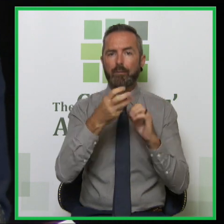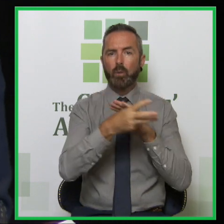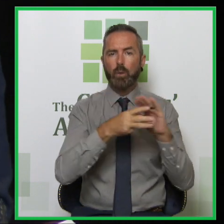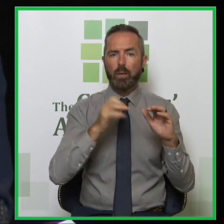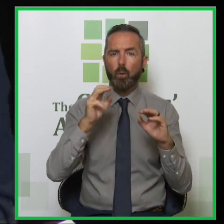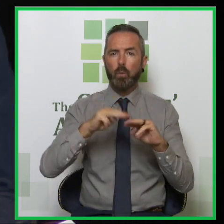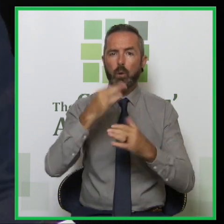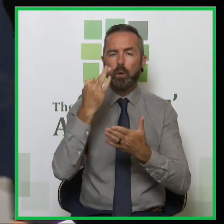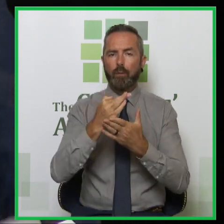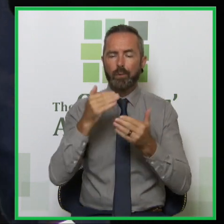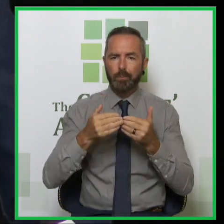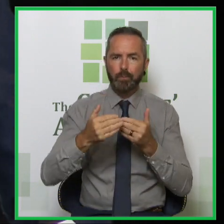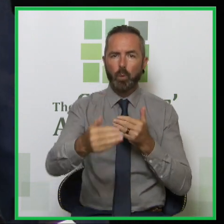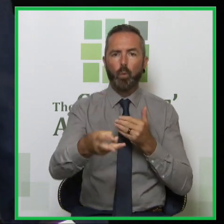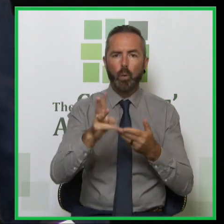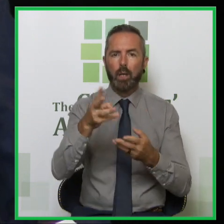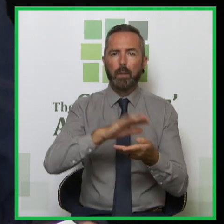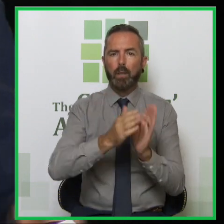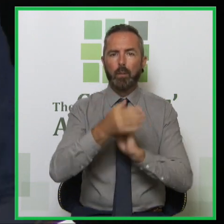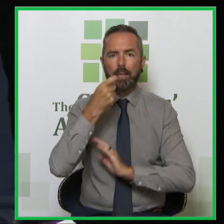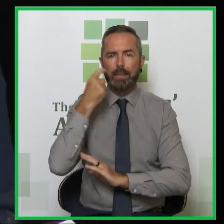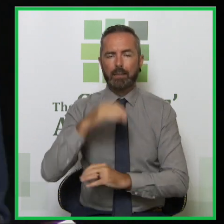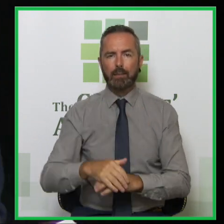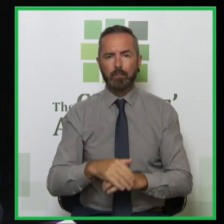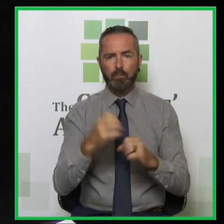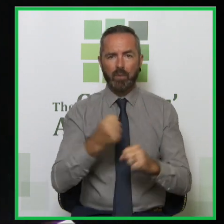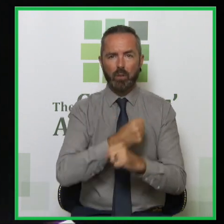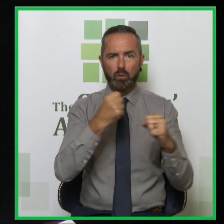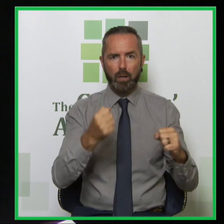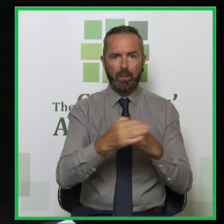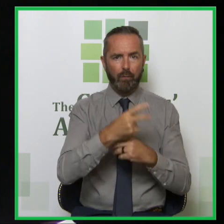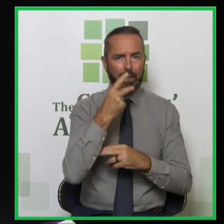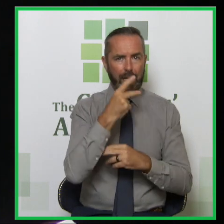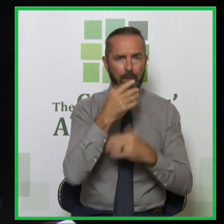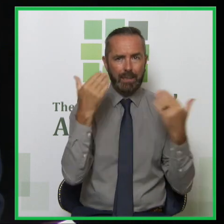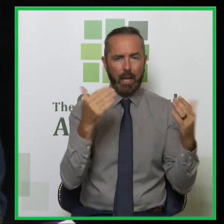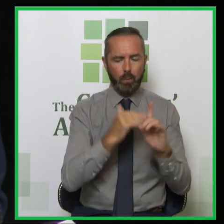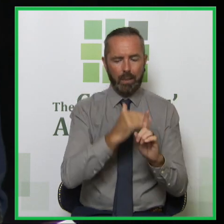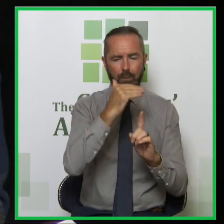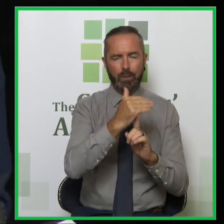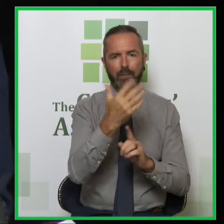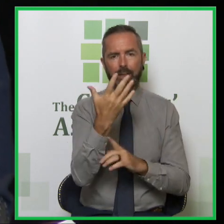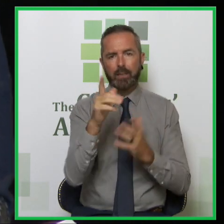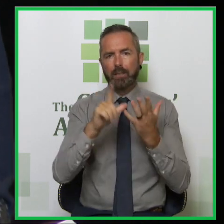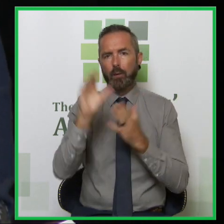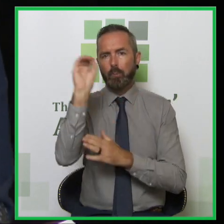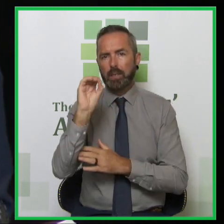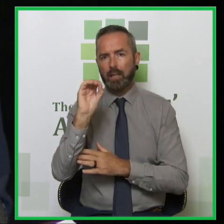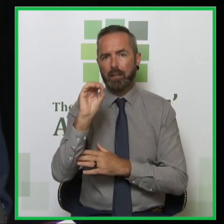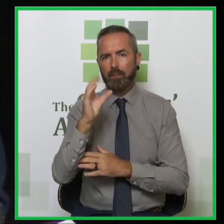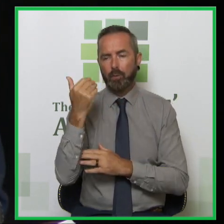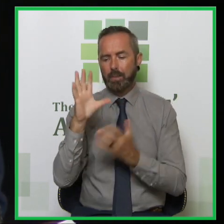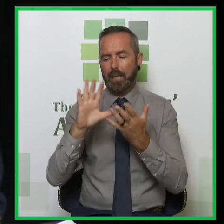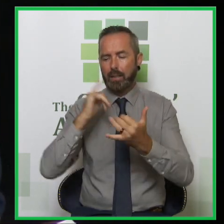often. The strength of cannabis and its potency has increased by 57% in the 10 years